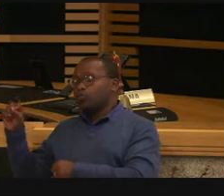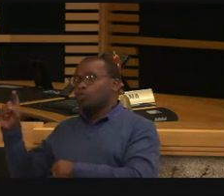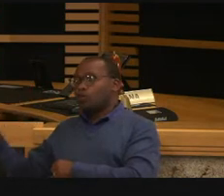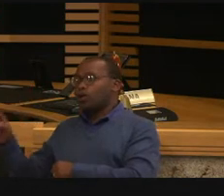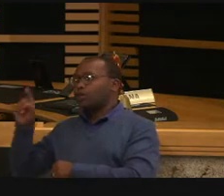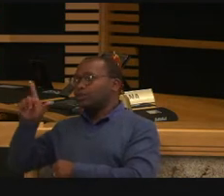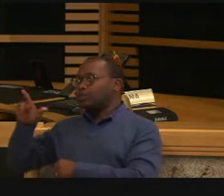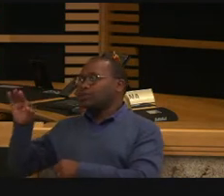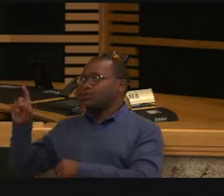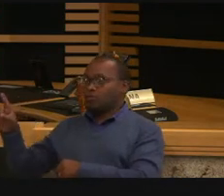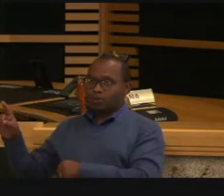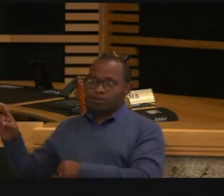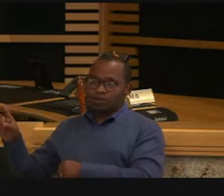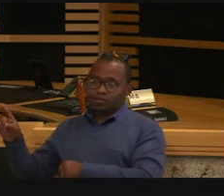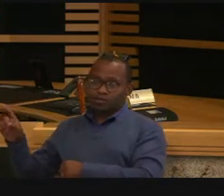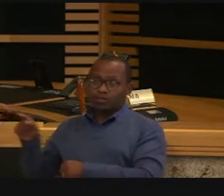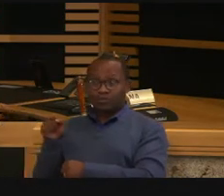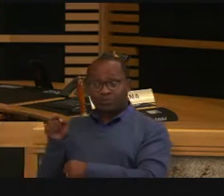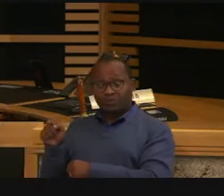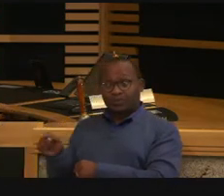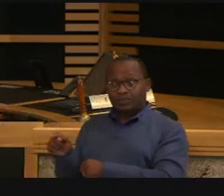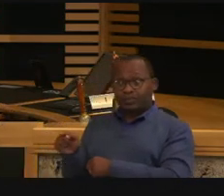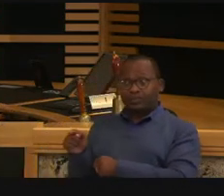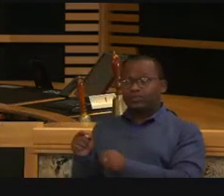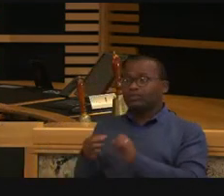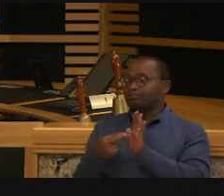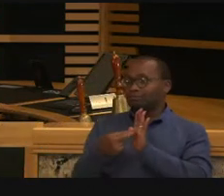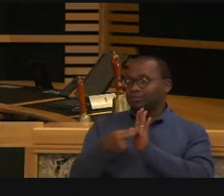2021-22, festive season. This represents a massive